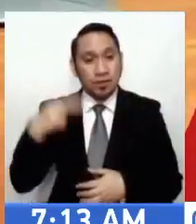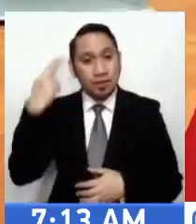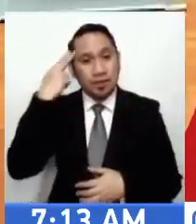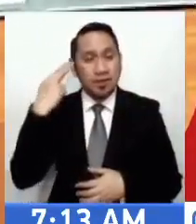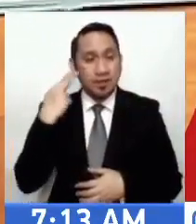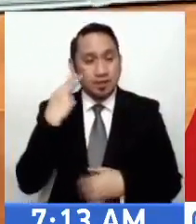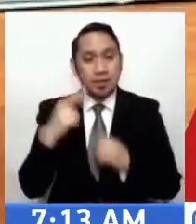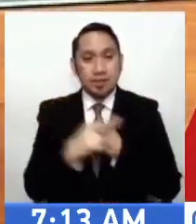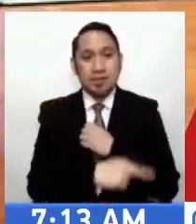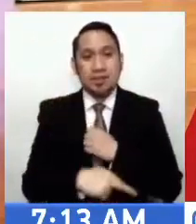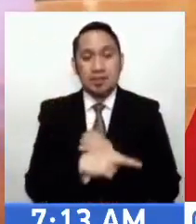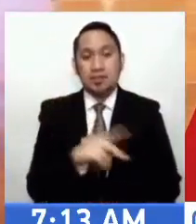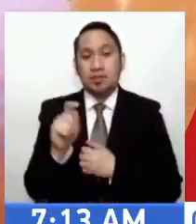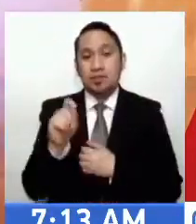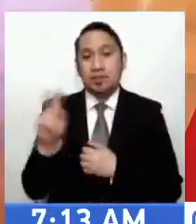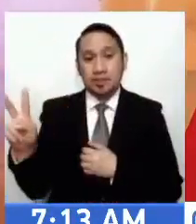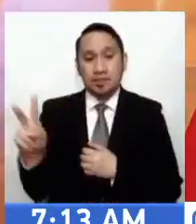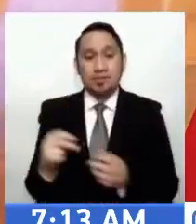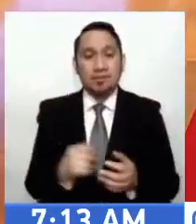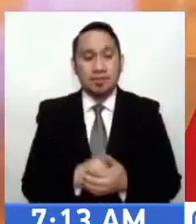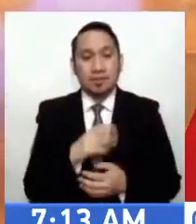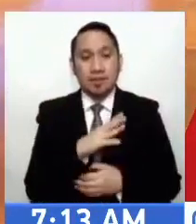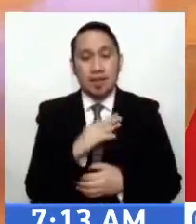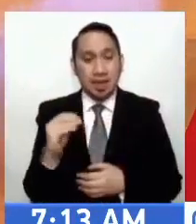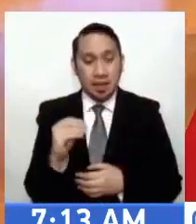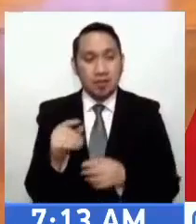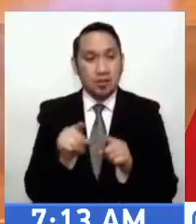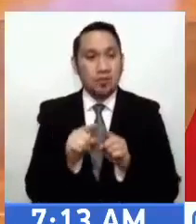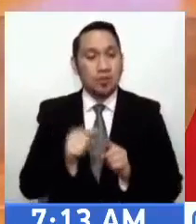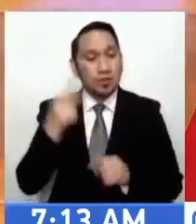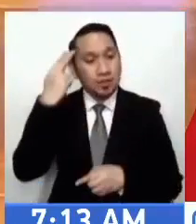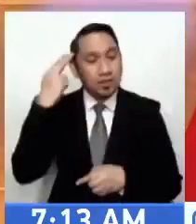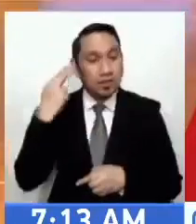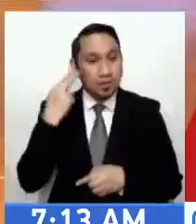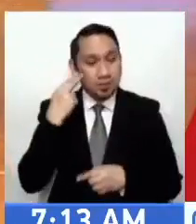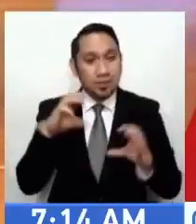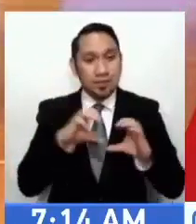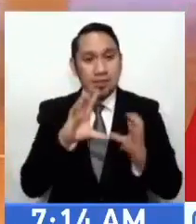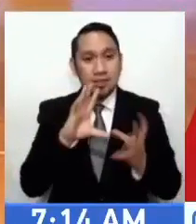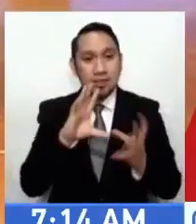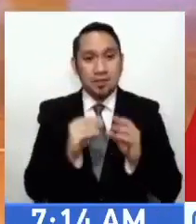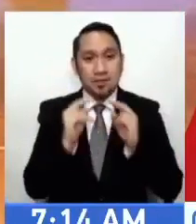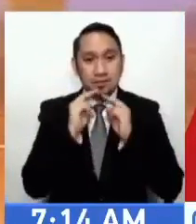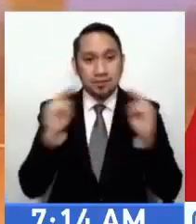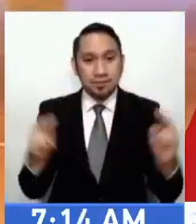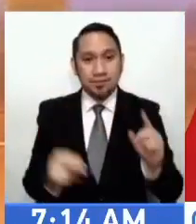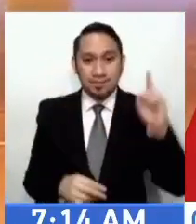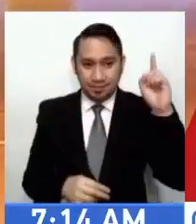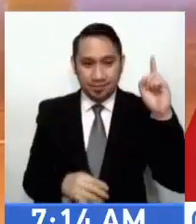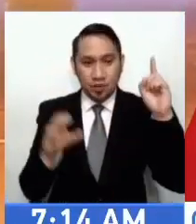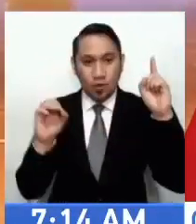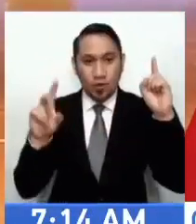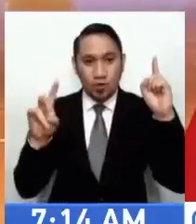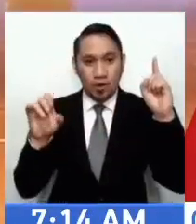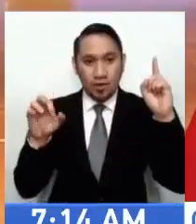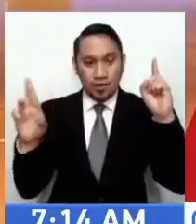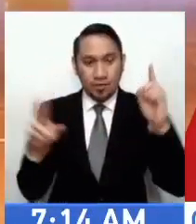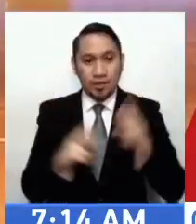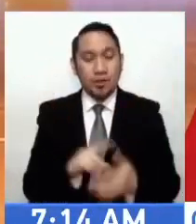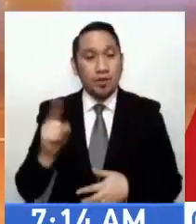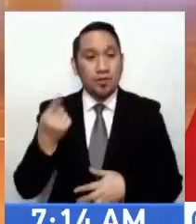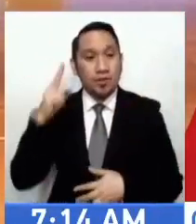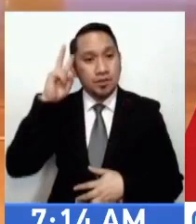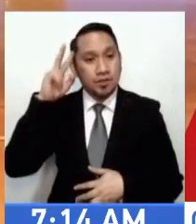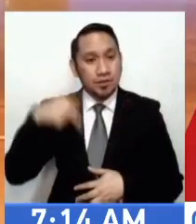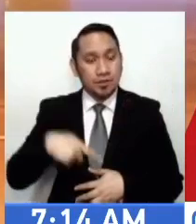and Synergy and Acting Head of GMA Integrated News, Oliver Victor B. Amoroso. First Vice President of Public